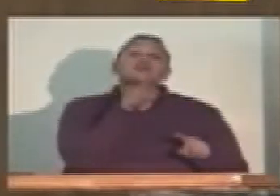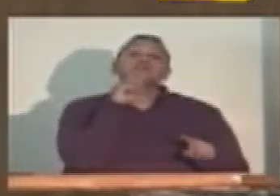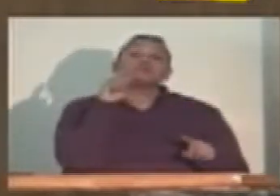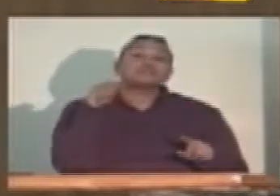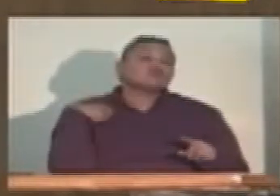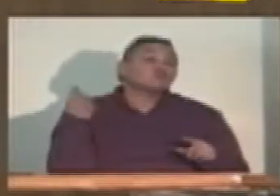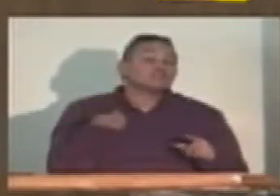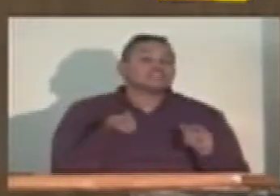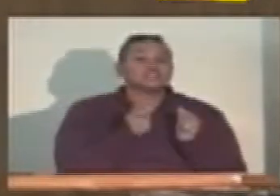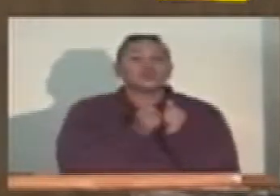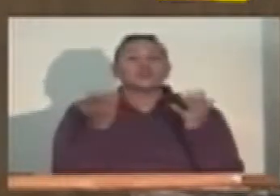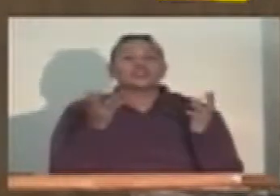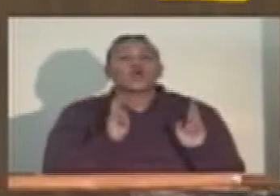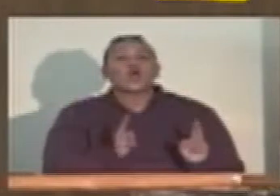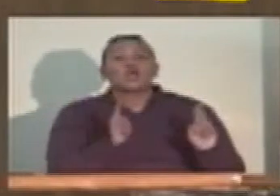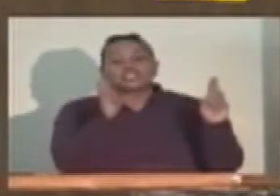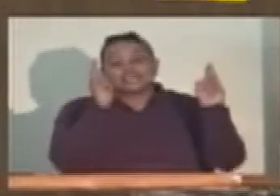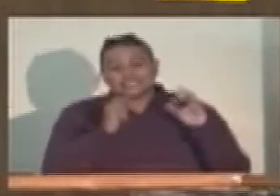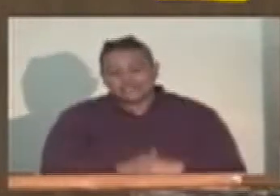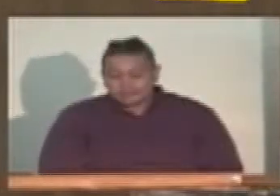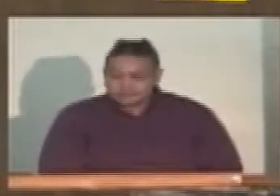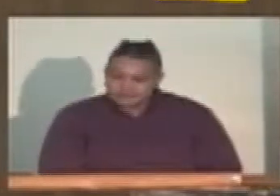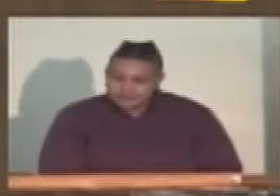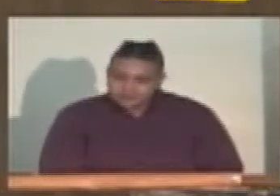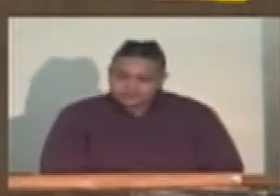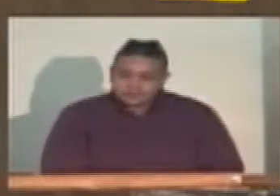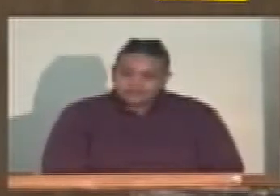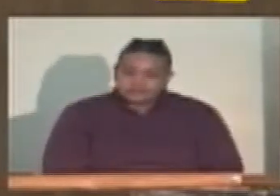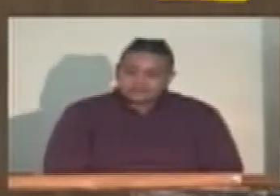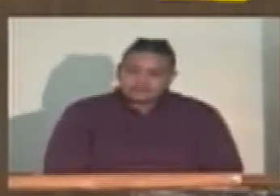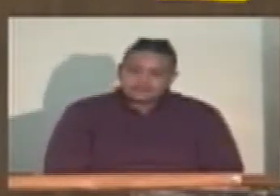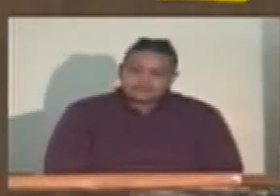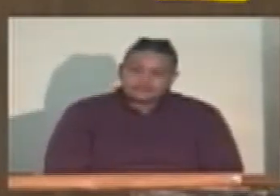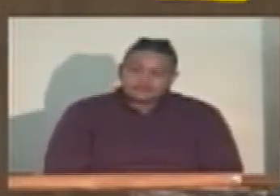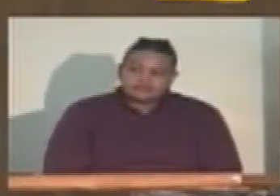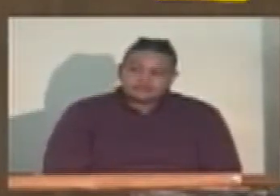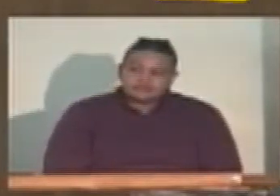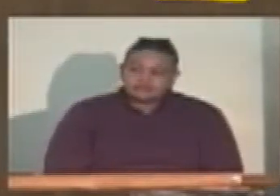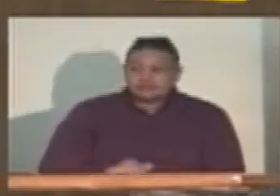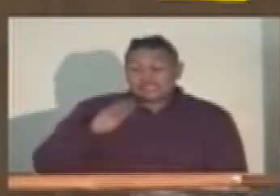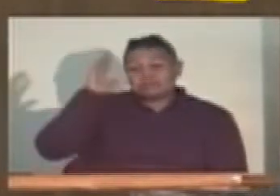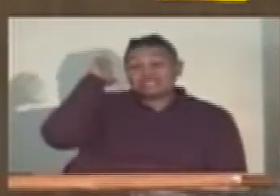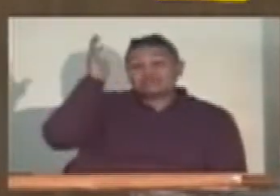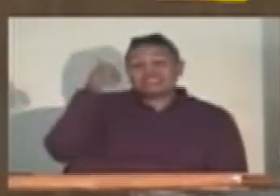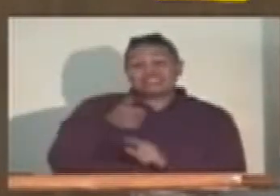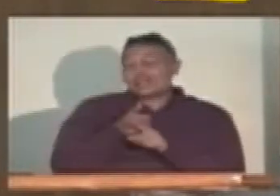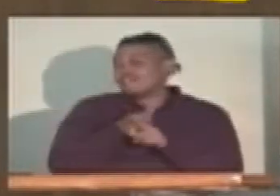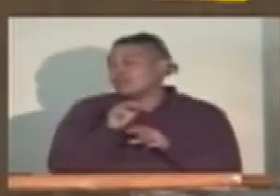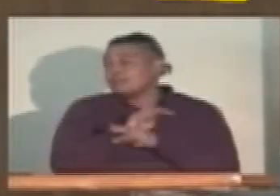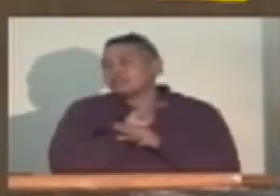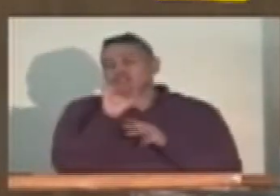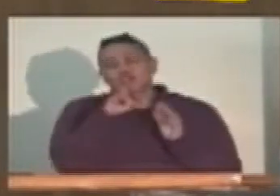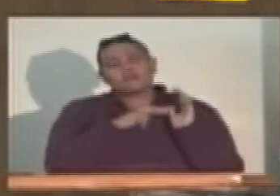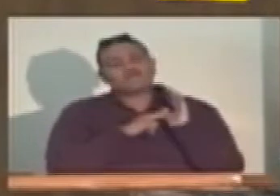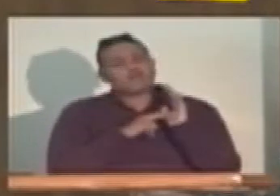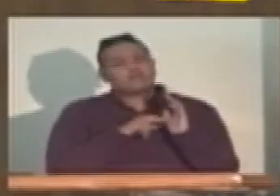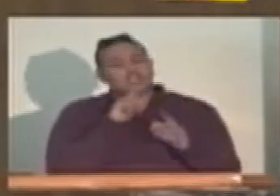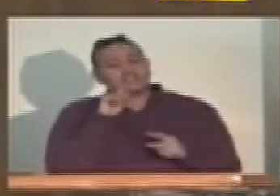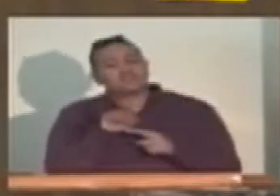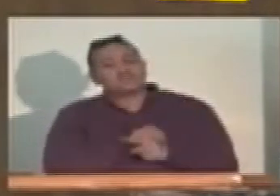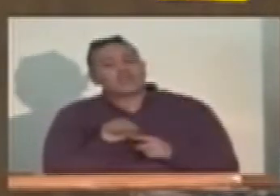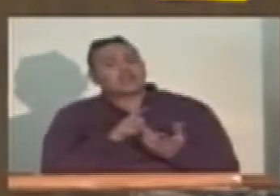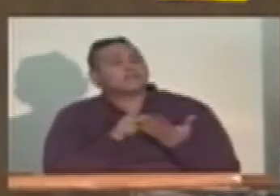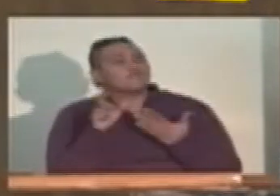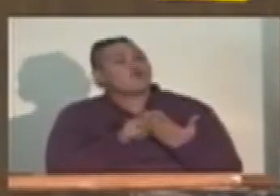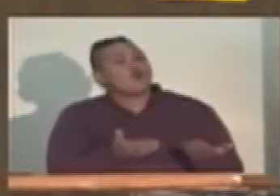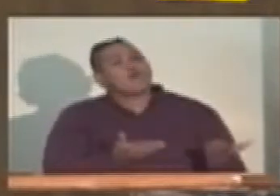treated with urgency. Mr. Speaker, the ministry must revisit the training program